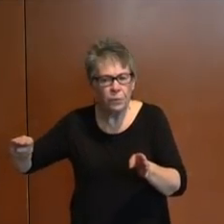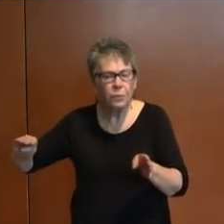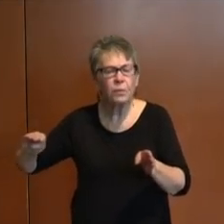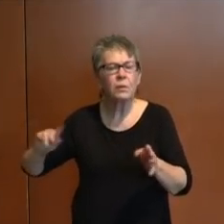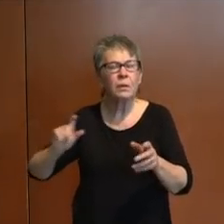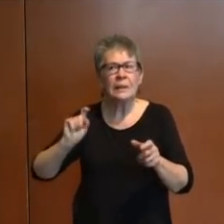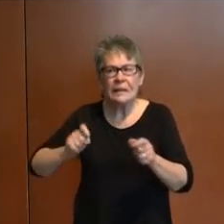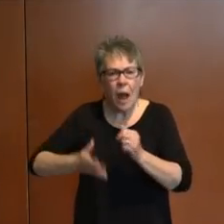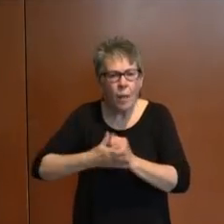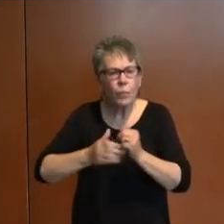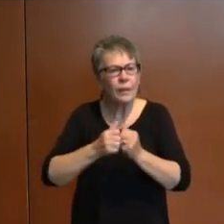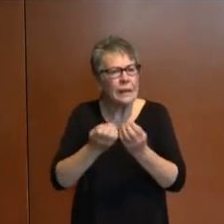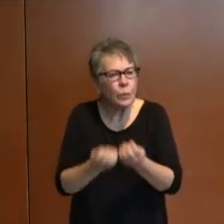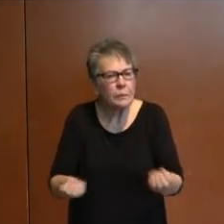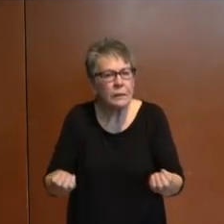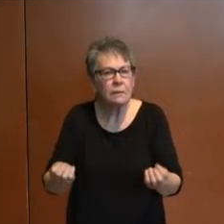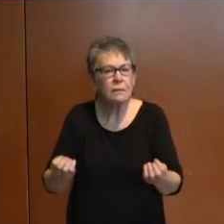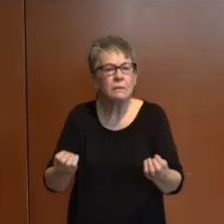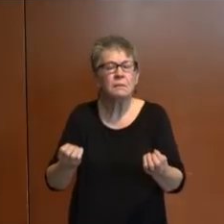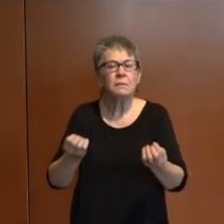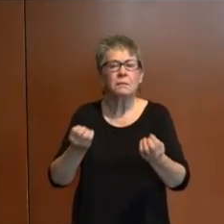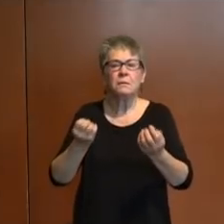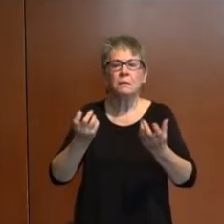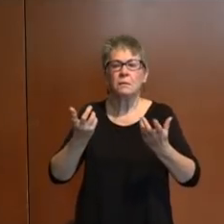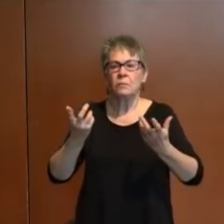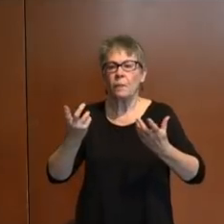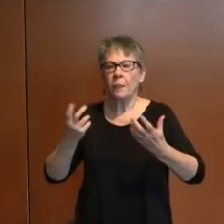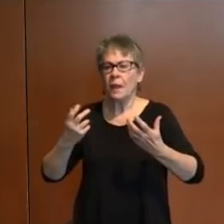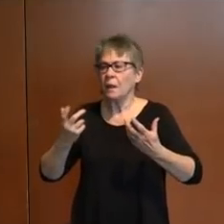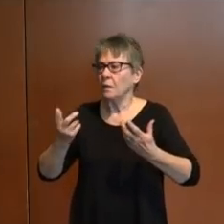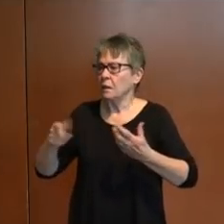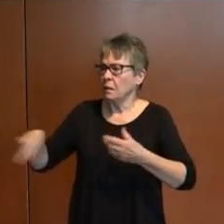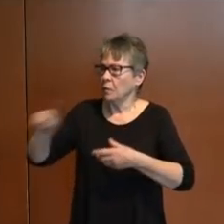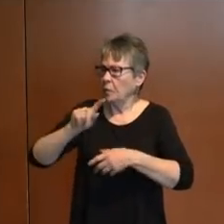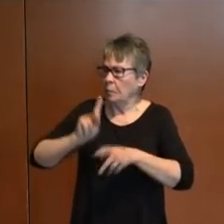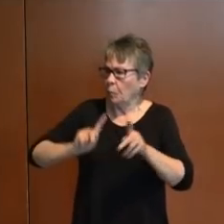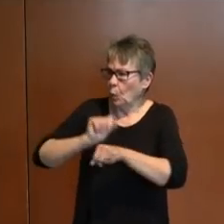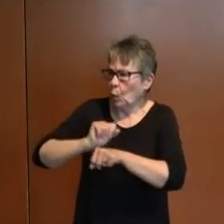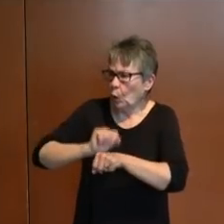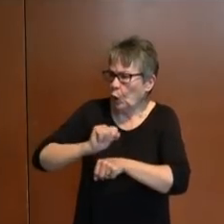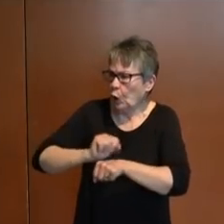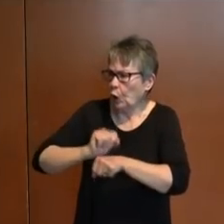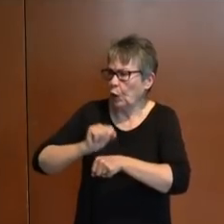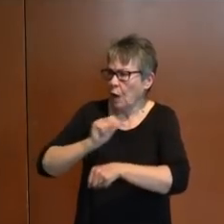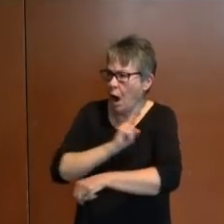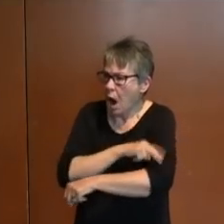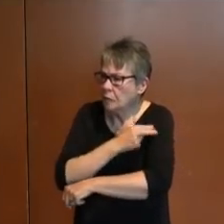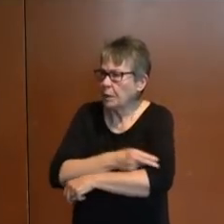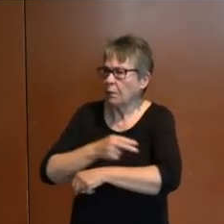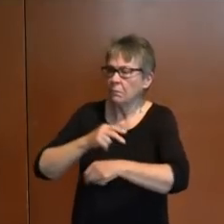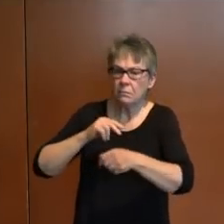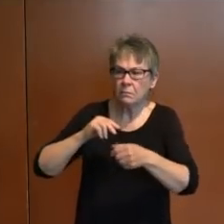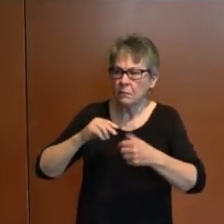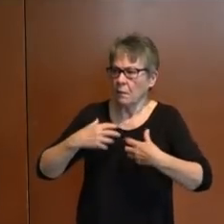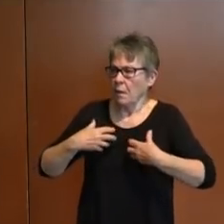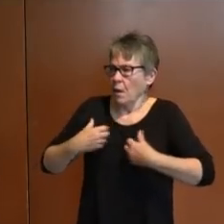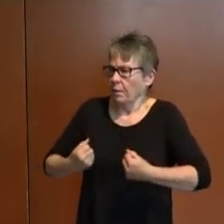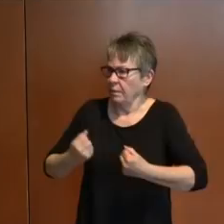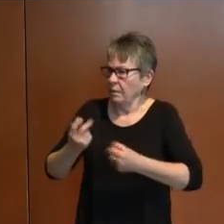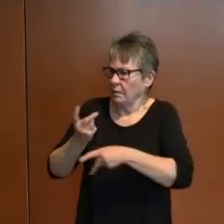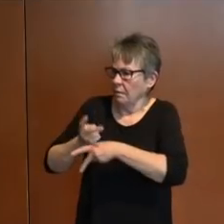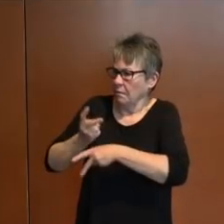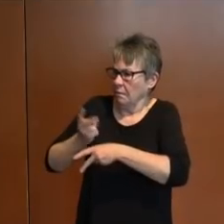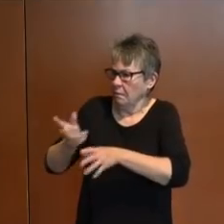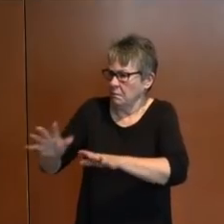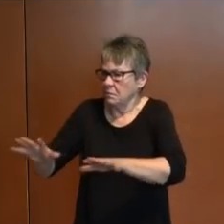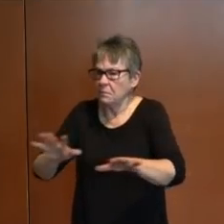the healthy workforce, God willing, that is associated with it, to head off, to stave off,